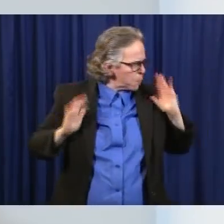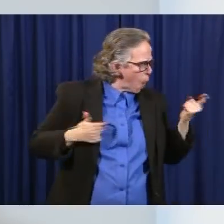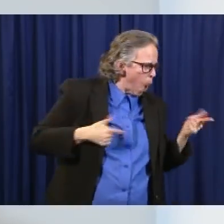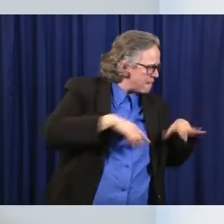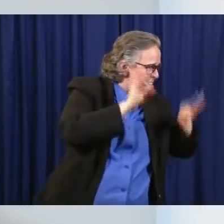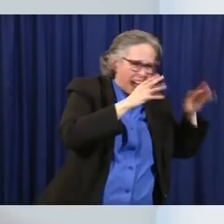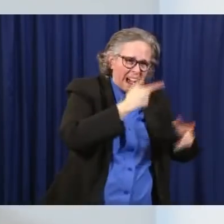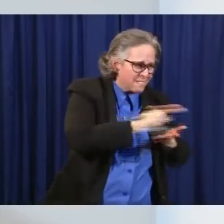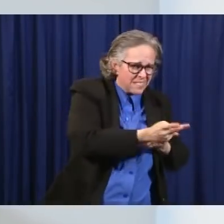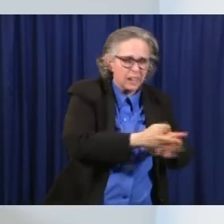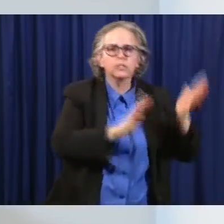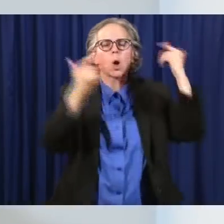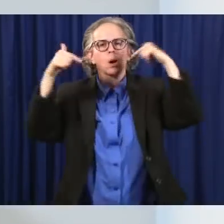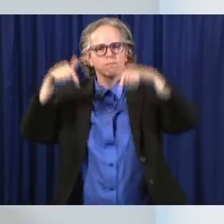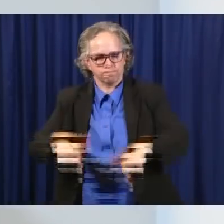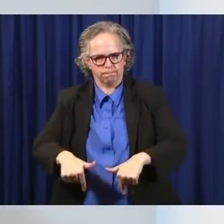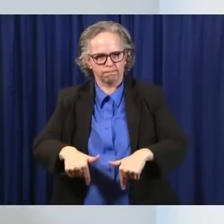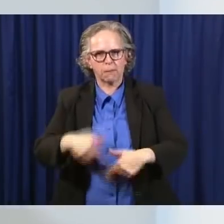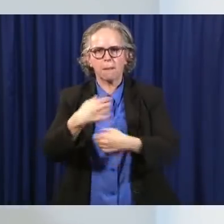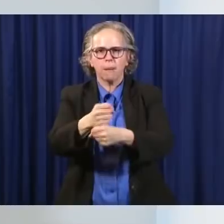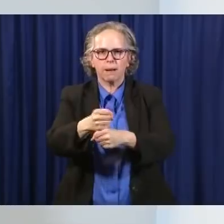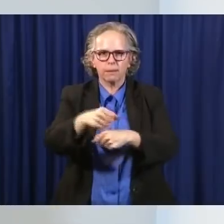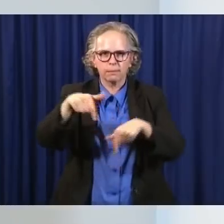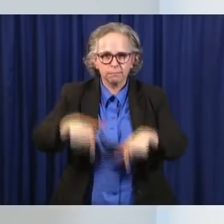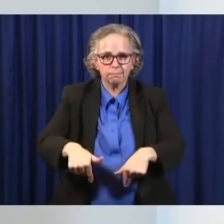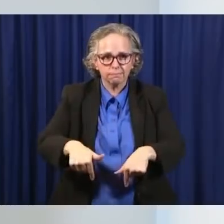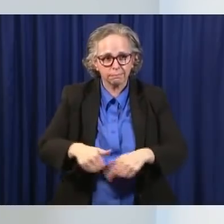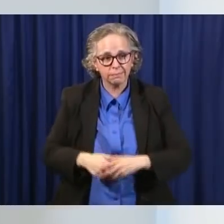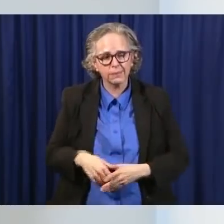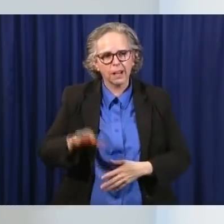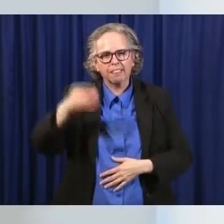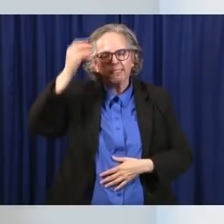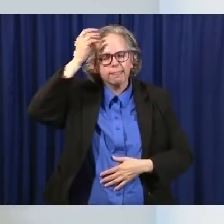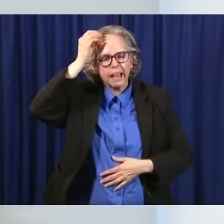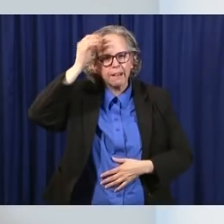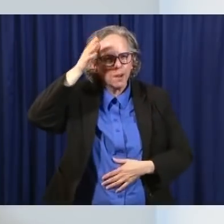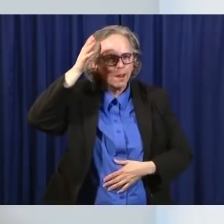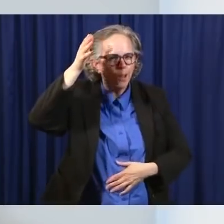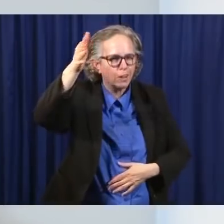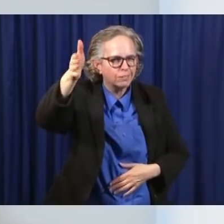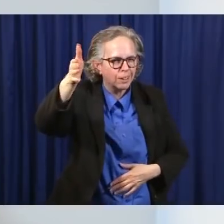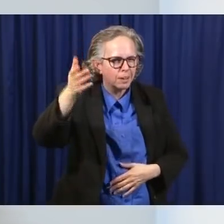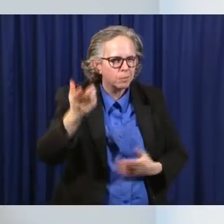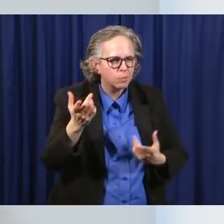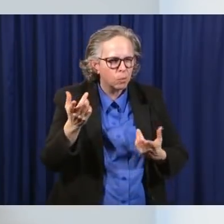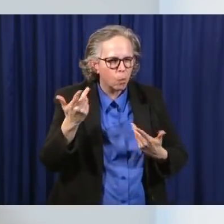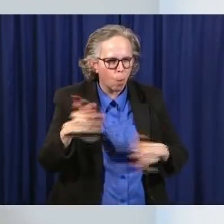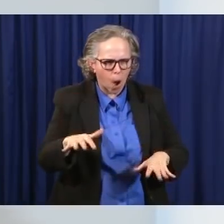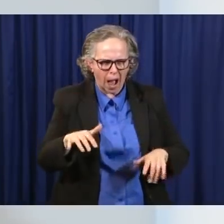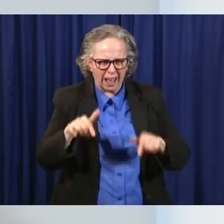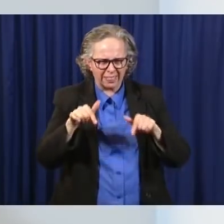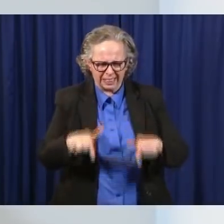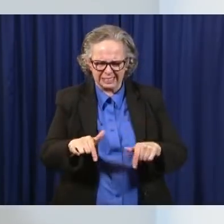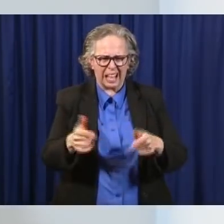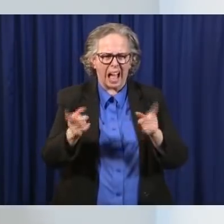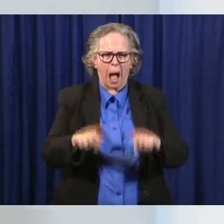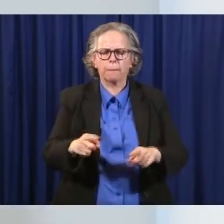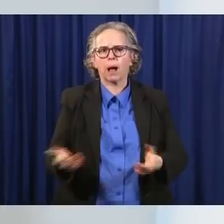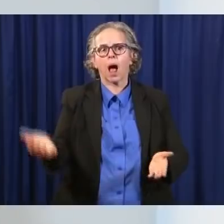these things. Well, we're thinking long-term with them. We don't ever want to be in a position where we have to depend on other countries